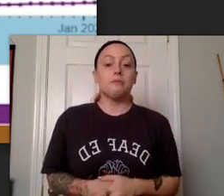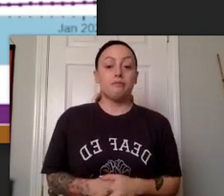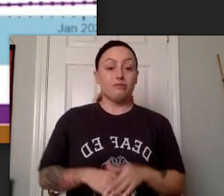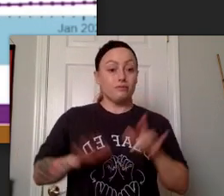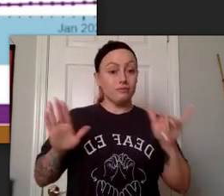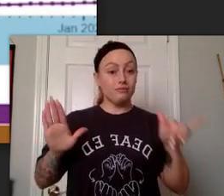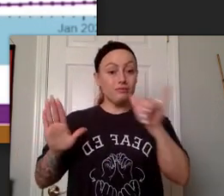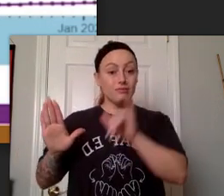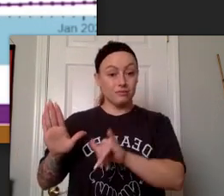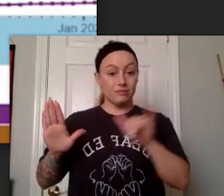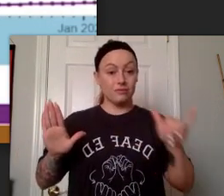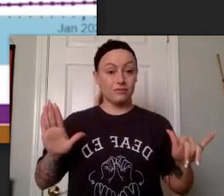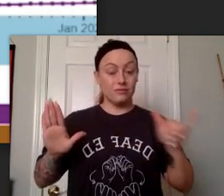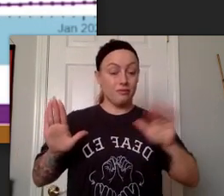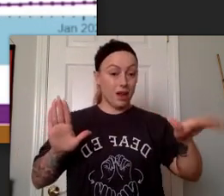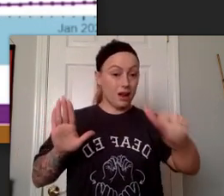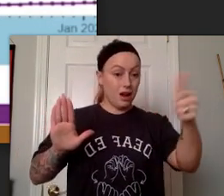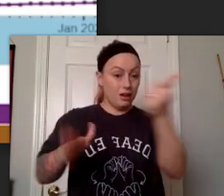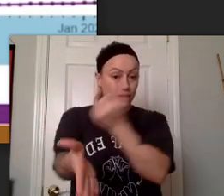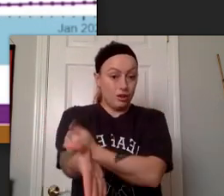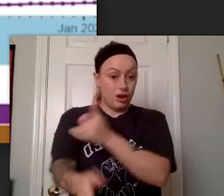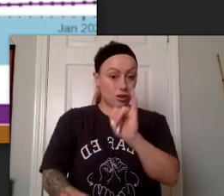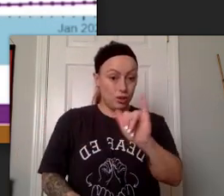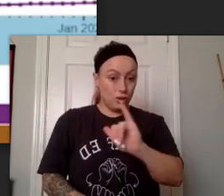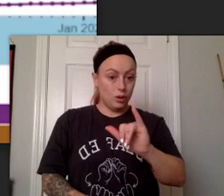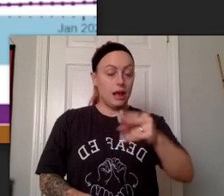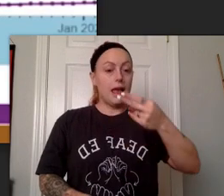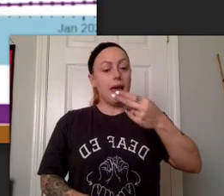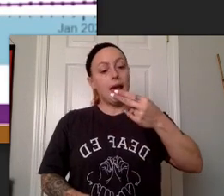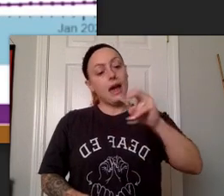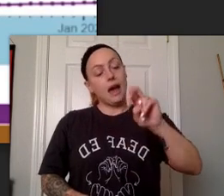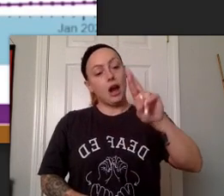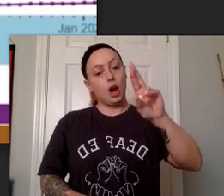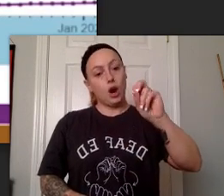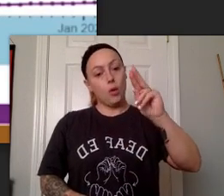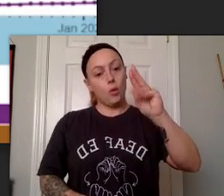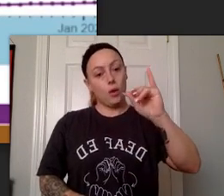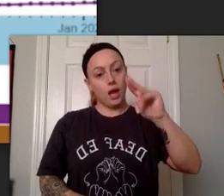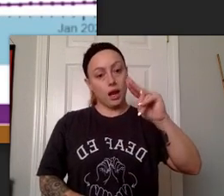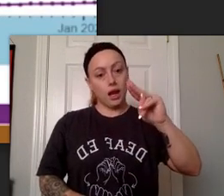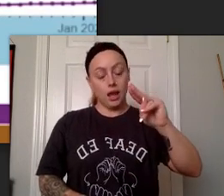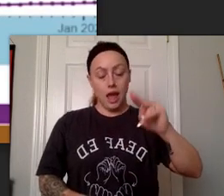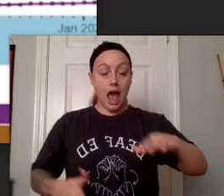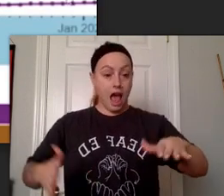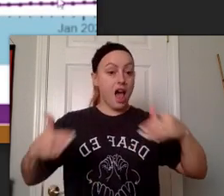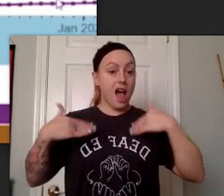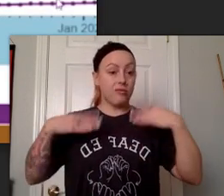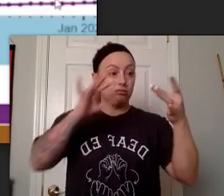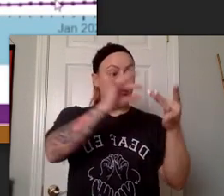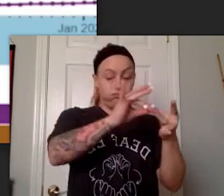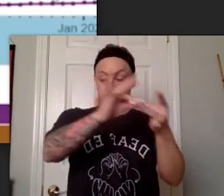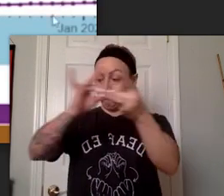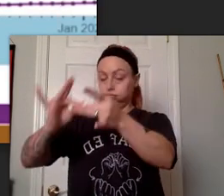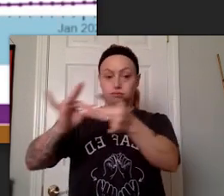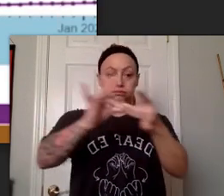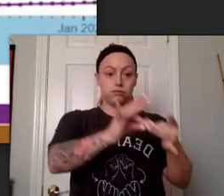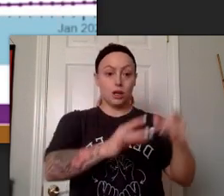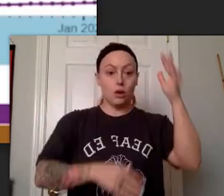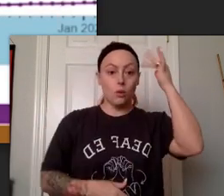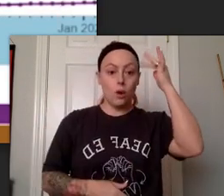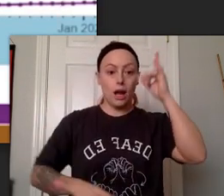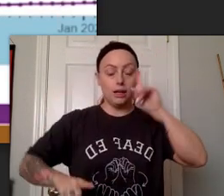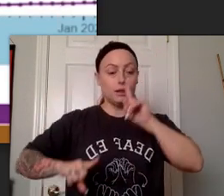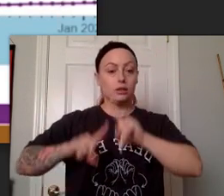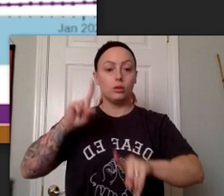drug overdoses, like heroin specifically. And there is a relationship here because you really can't